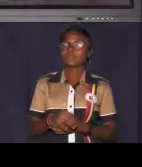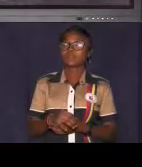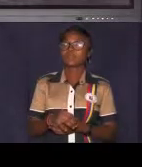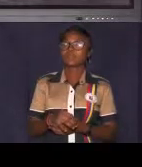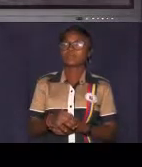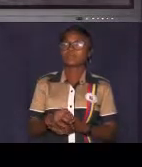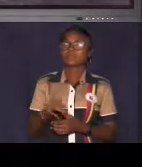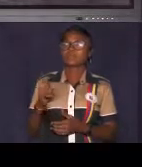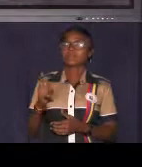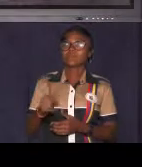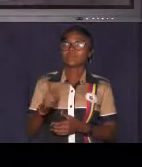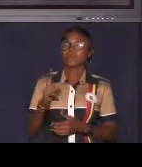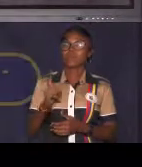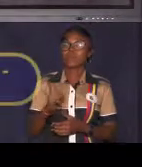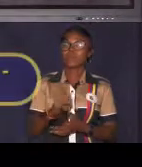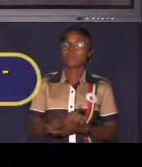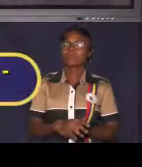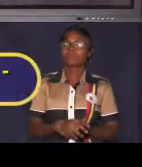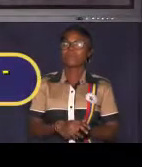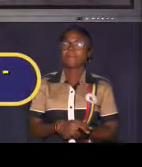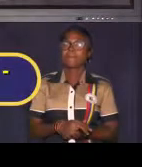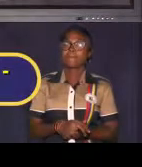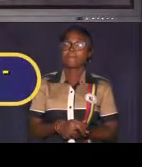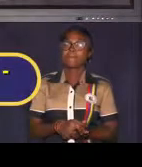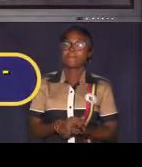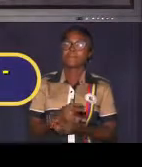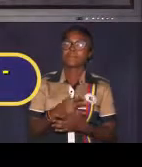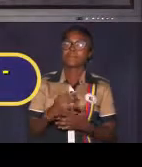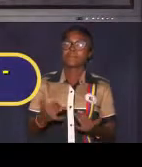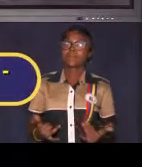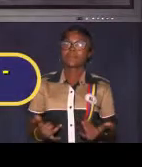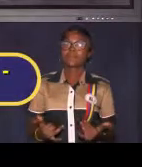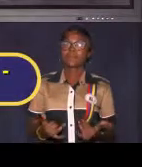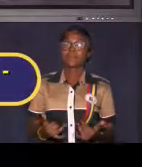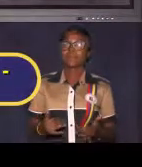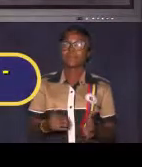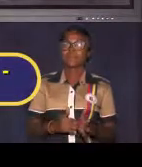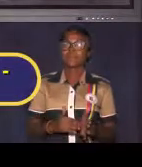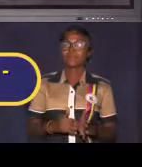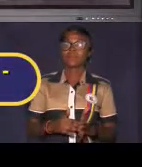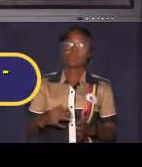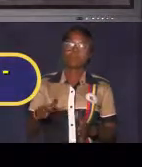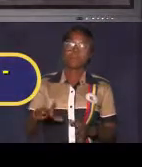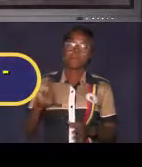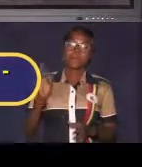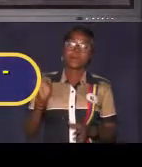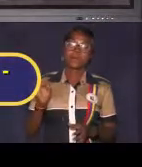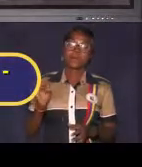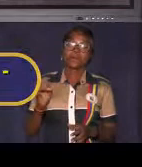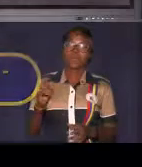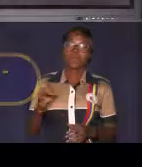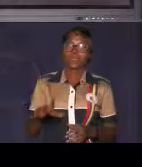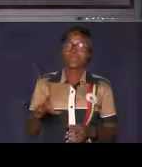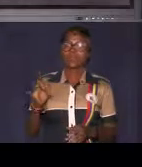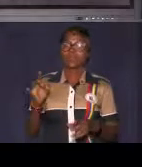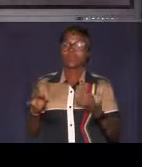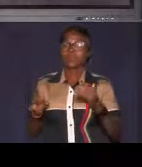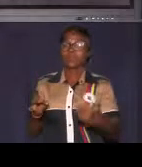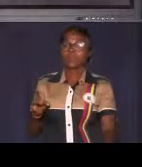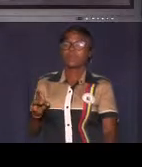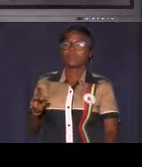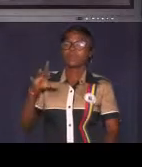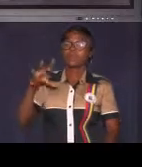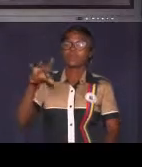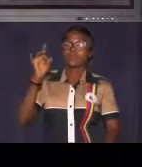in 9 3 times, then 3 goes in 3 one time. Now, again, we only pick one, take one, pick one,